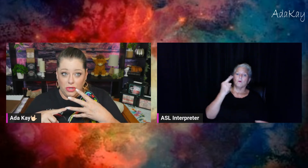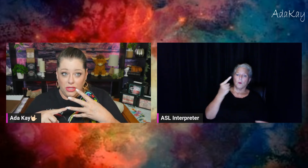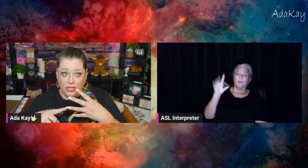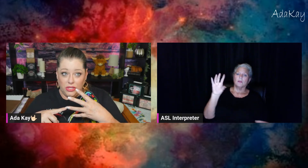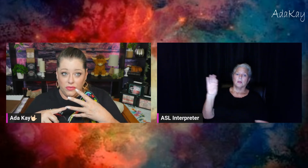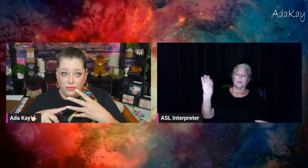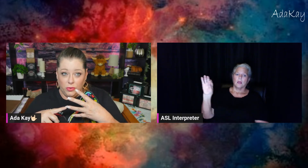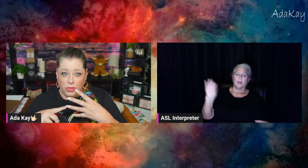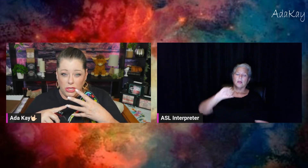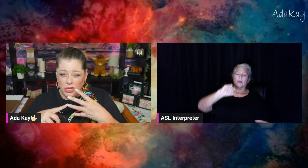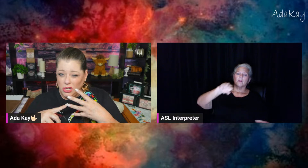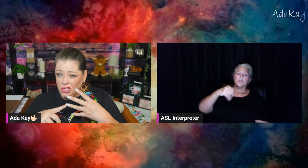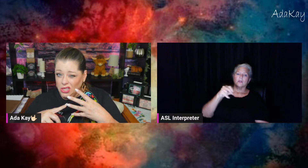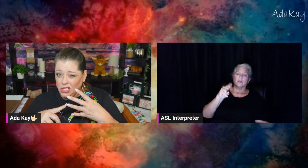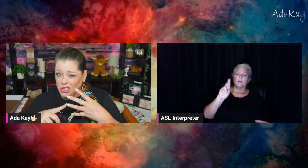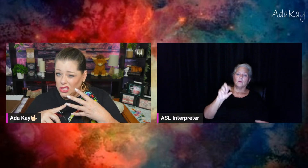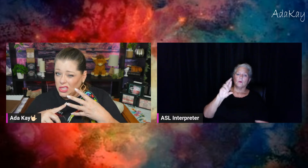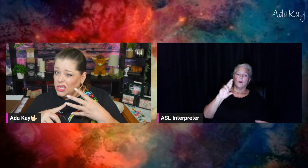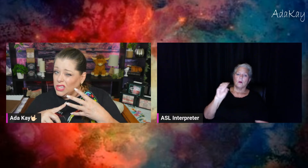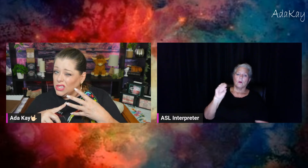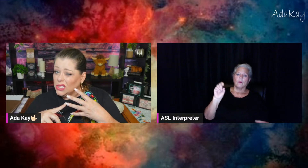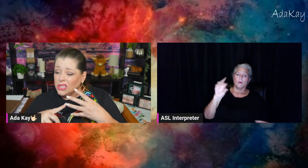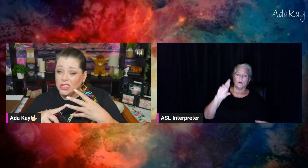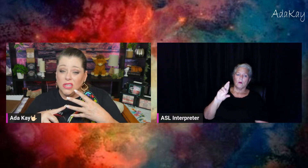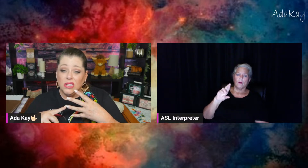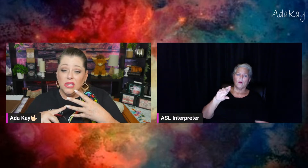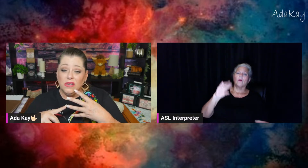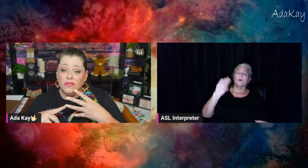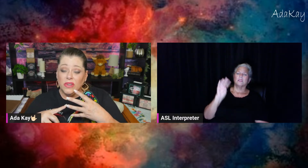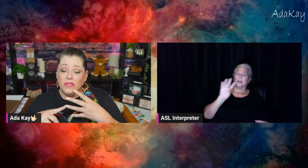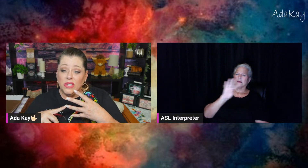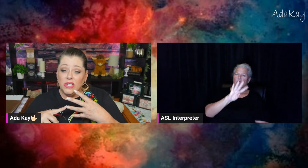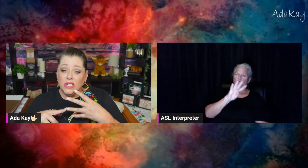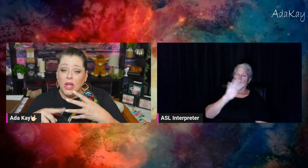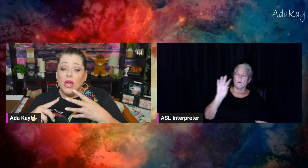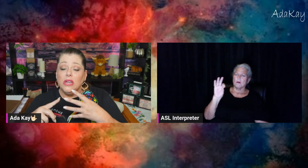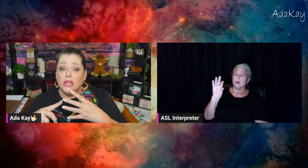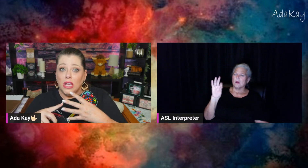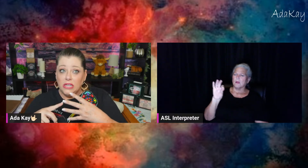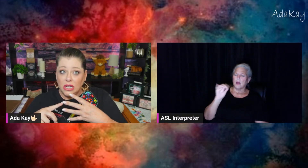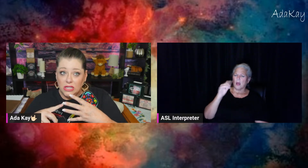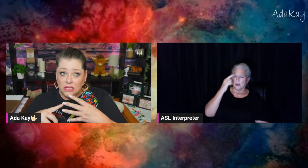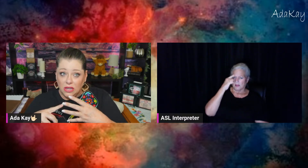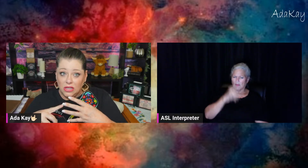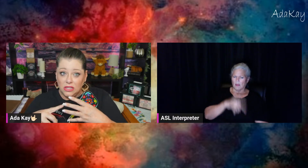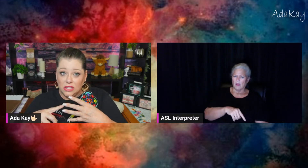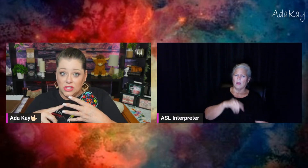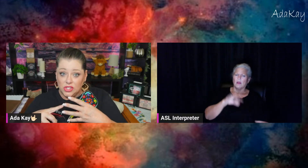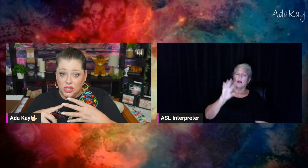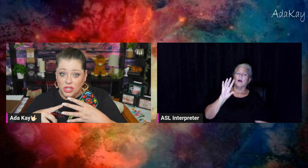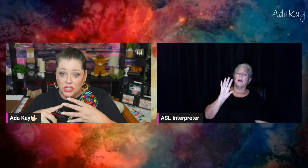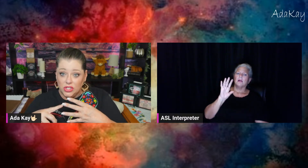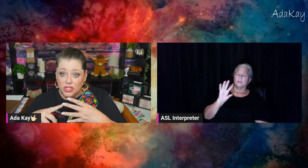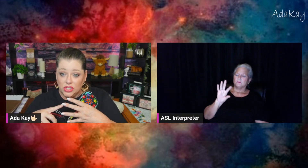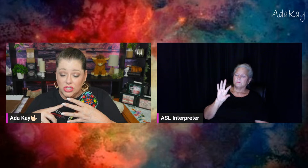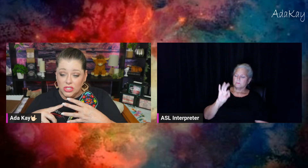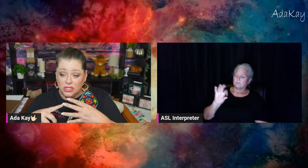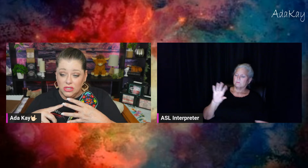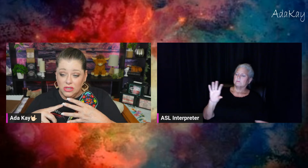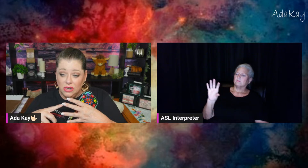Juror, I think, is $4.99. I think $5.99. $9.99 is